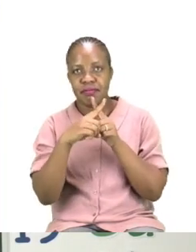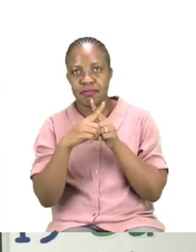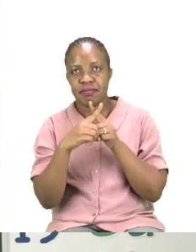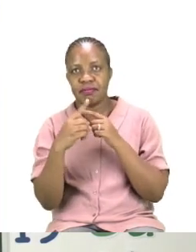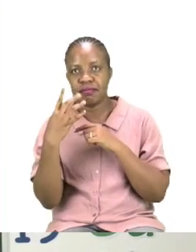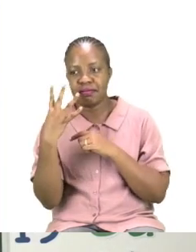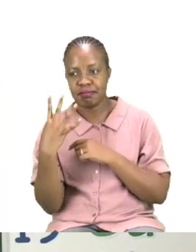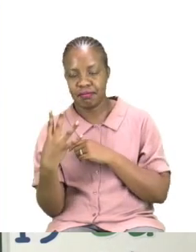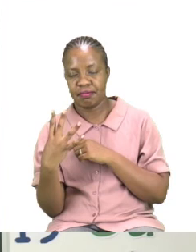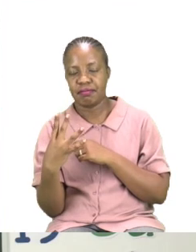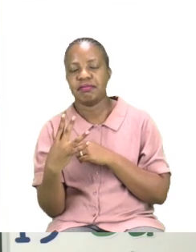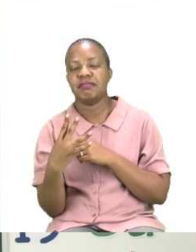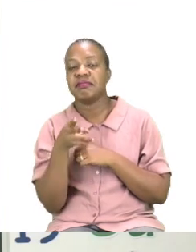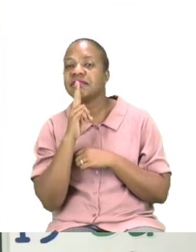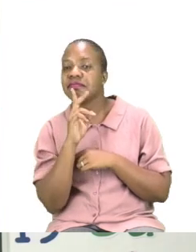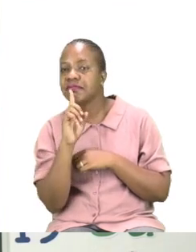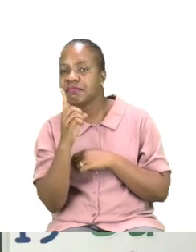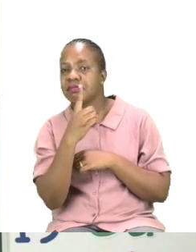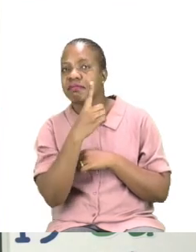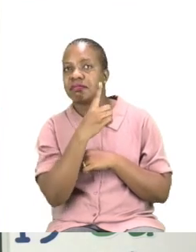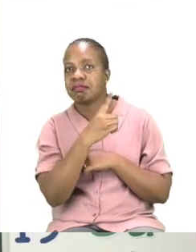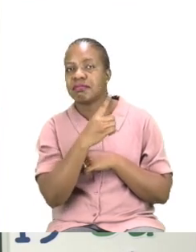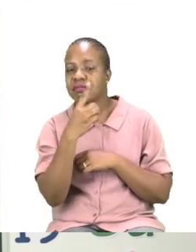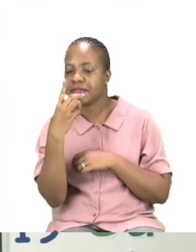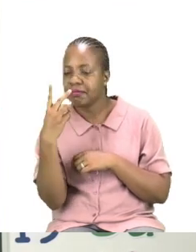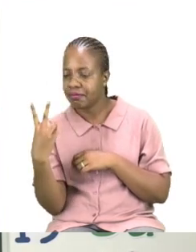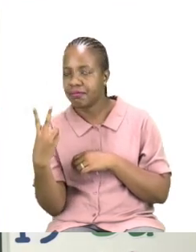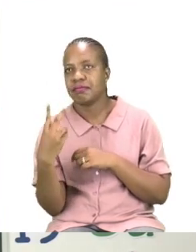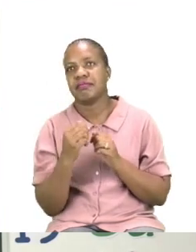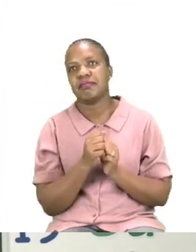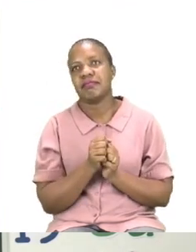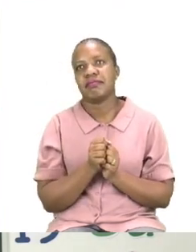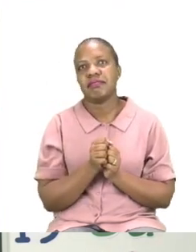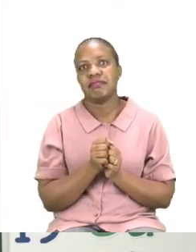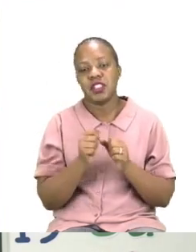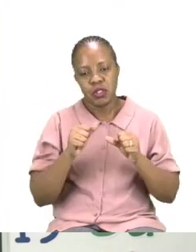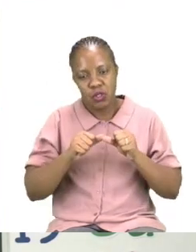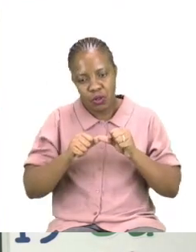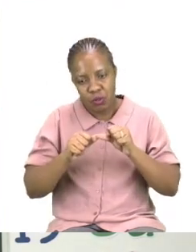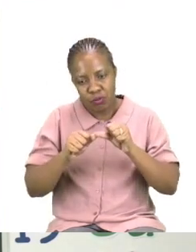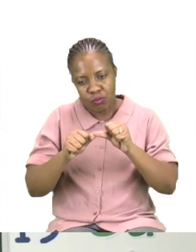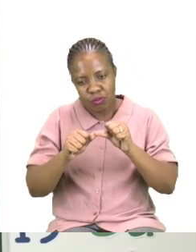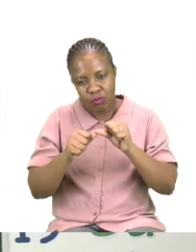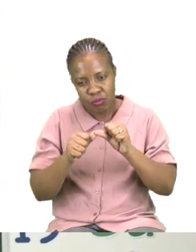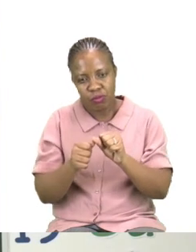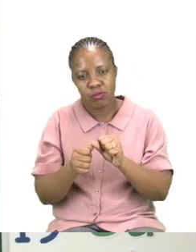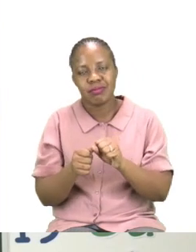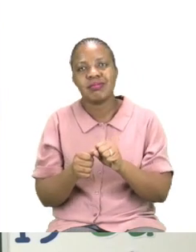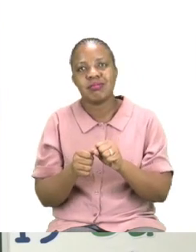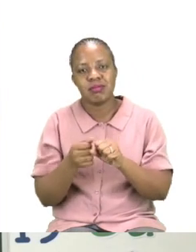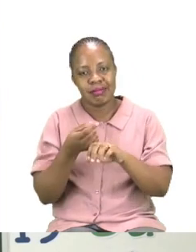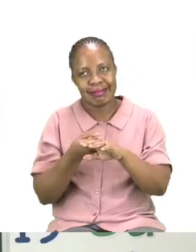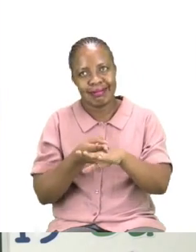4 is 12. So you can continue this until you are done with your multiplication